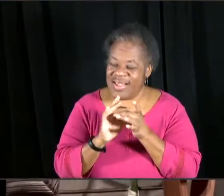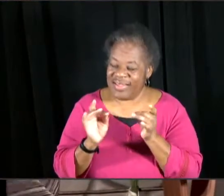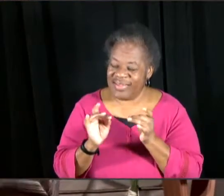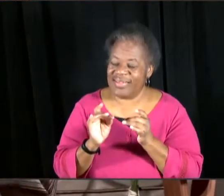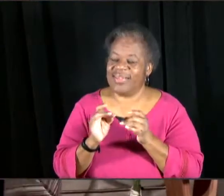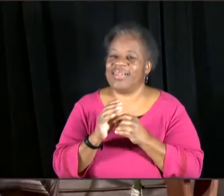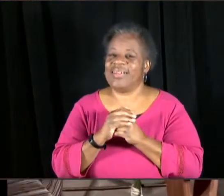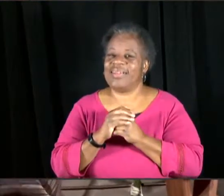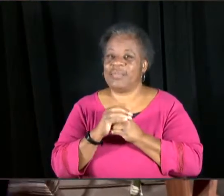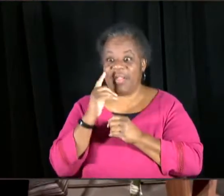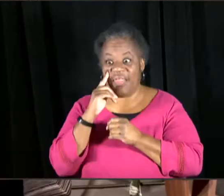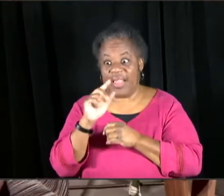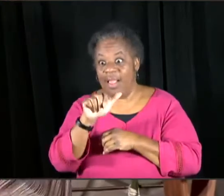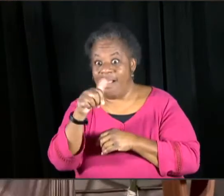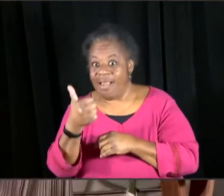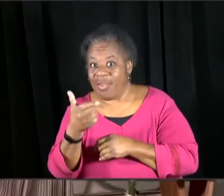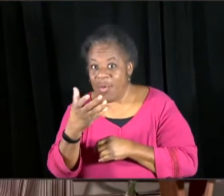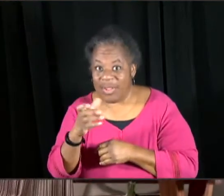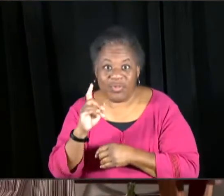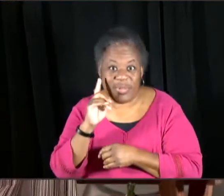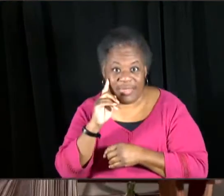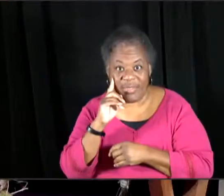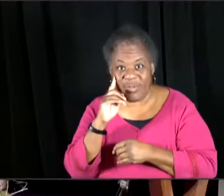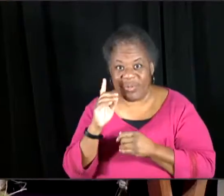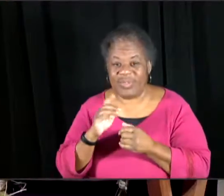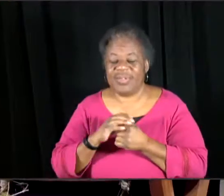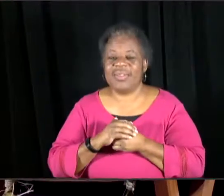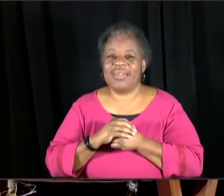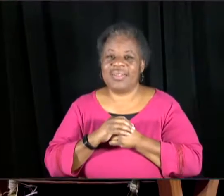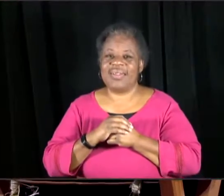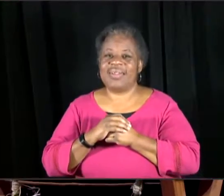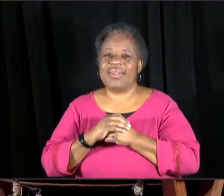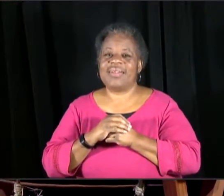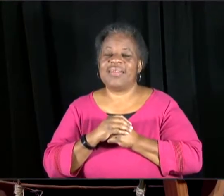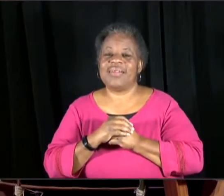stories we think others might need too.